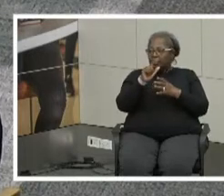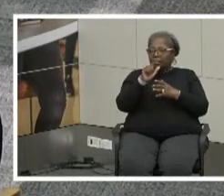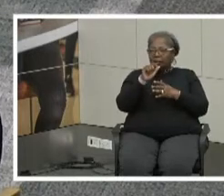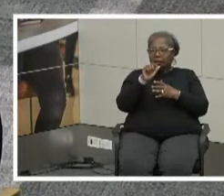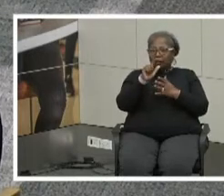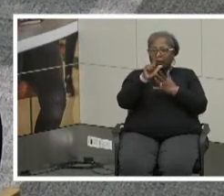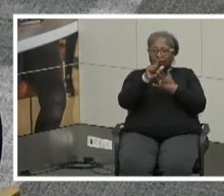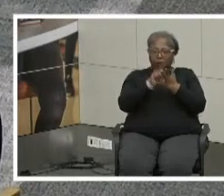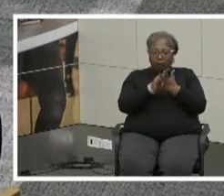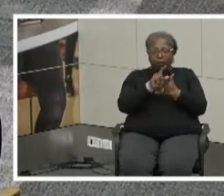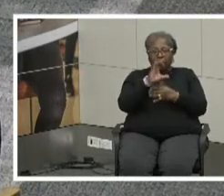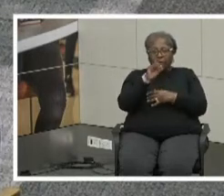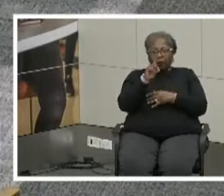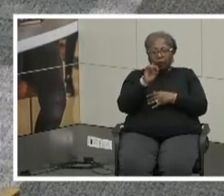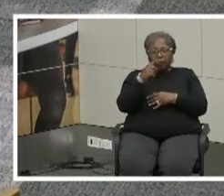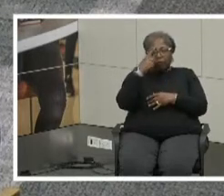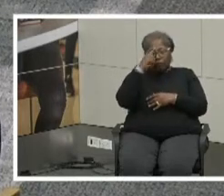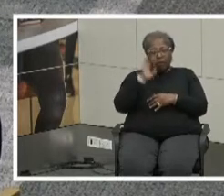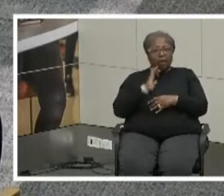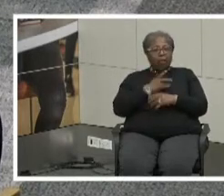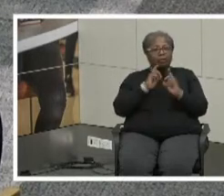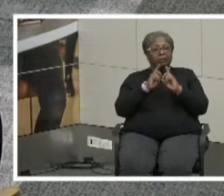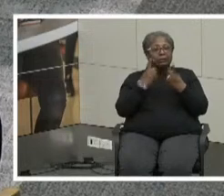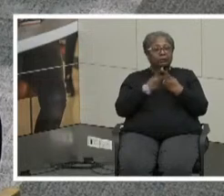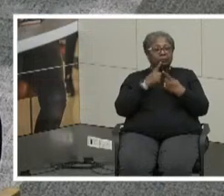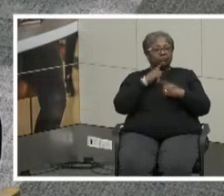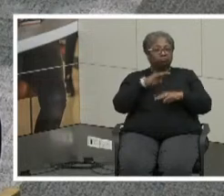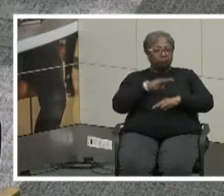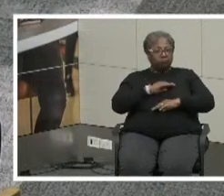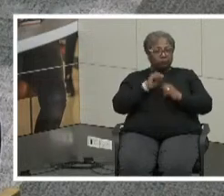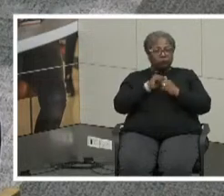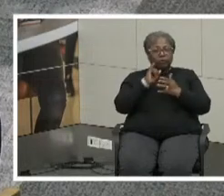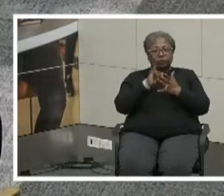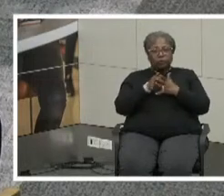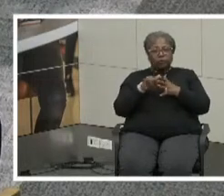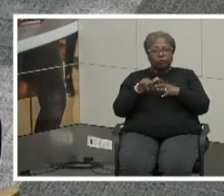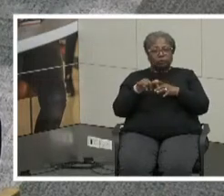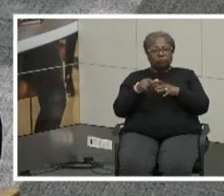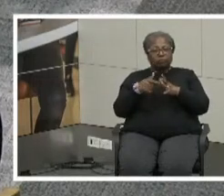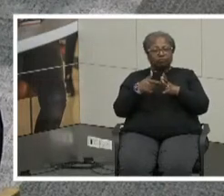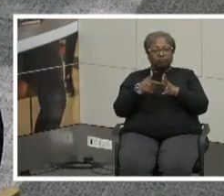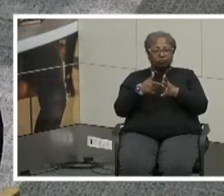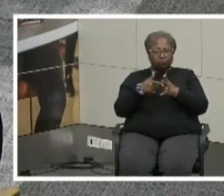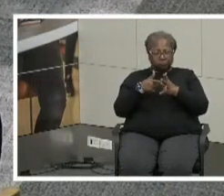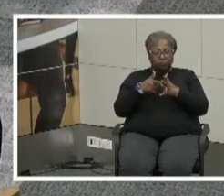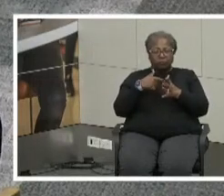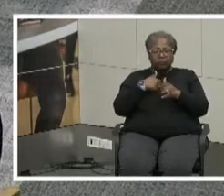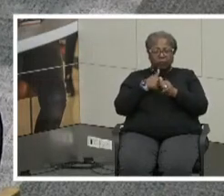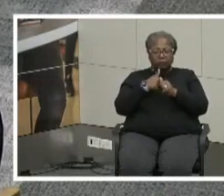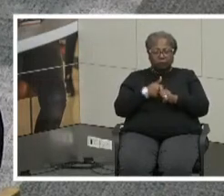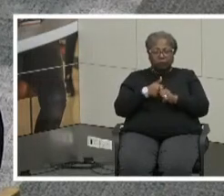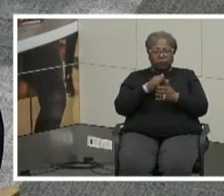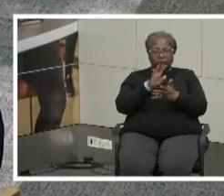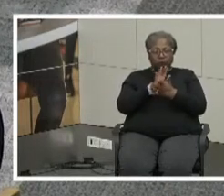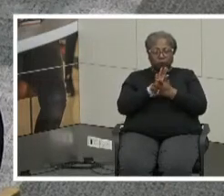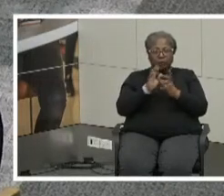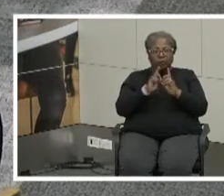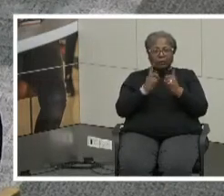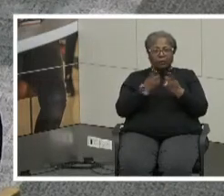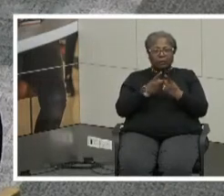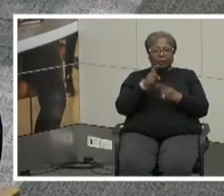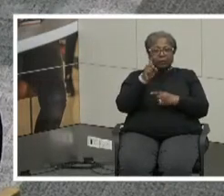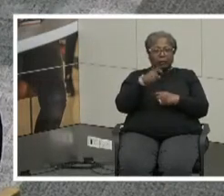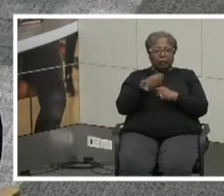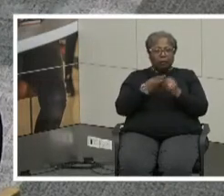Administration code in order for our district to be in compliance with these standards I quote that school districts must